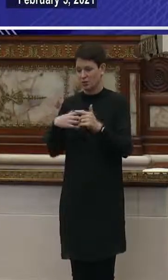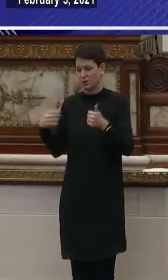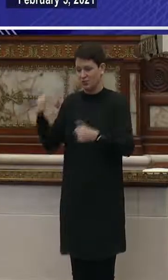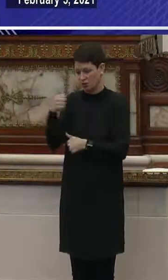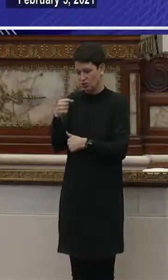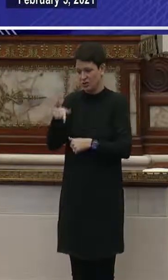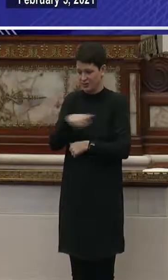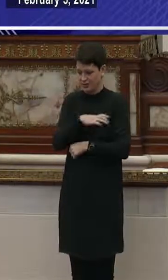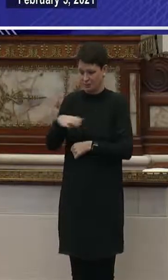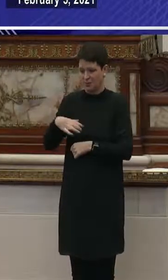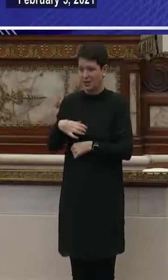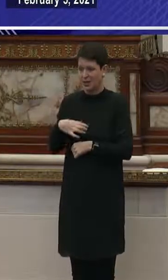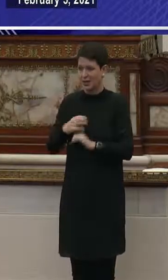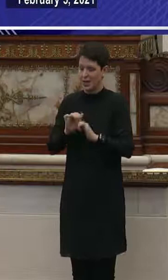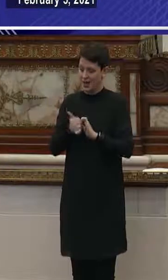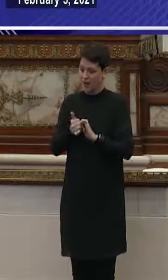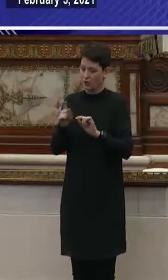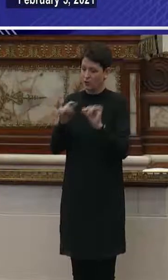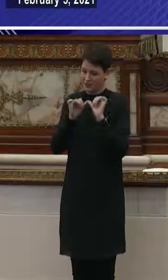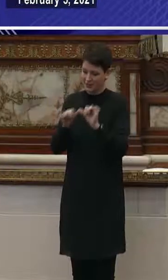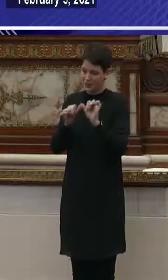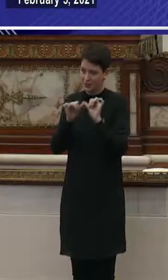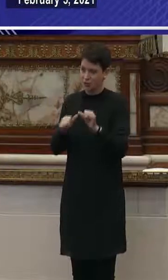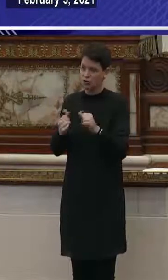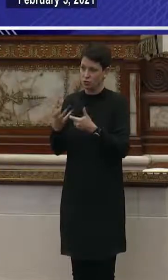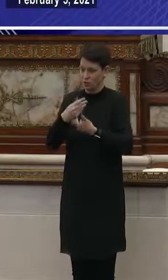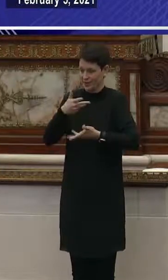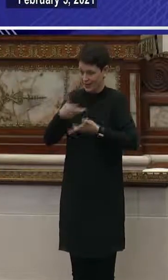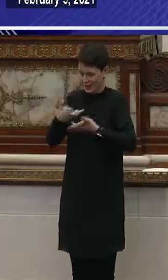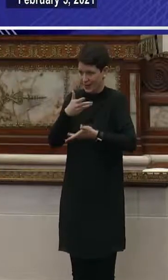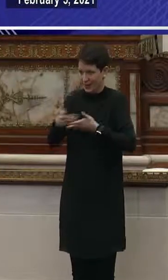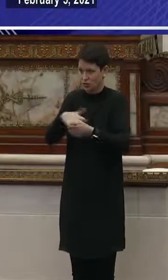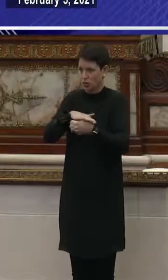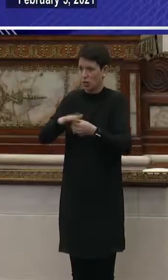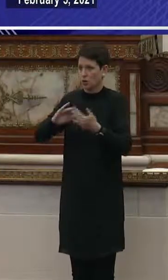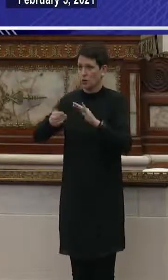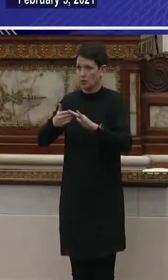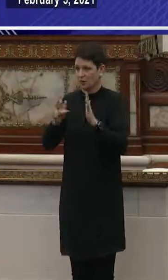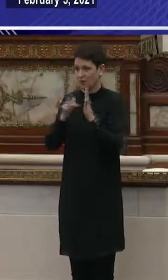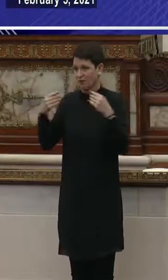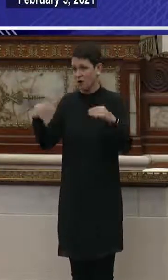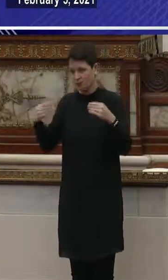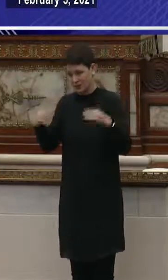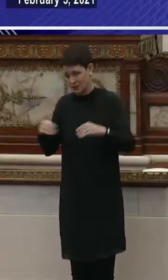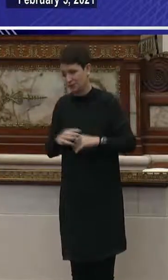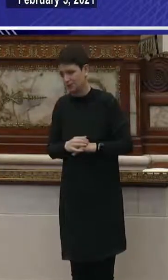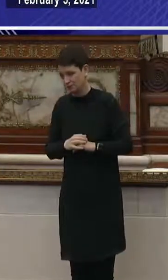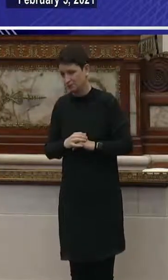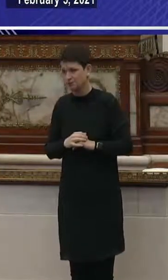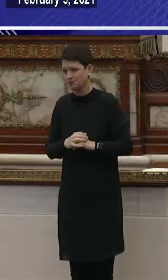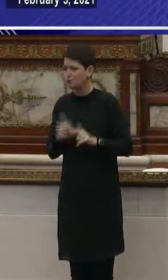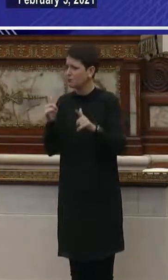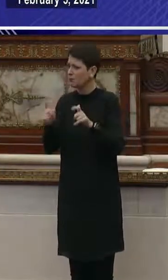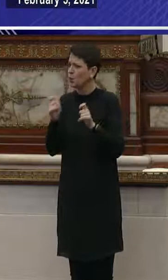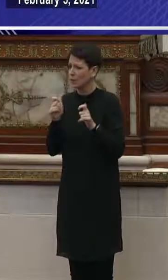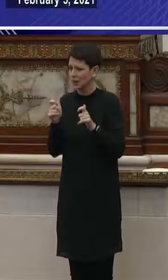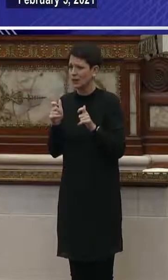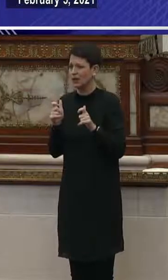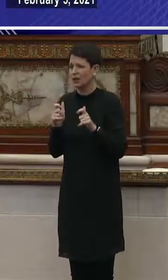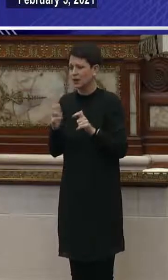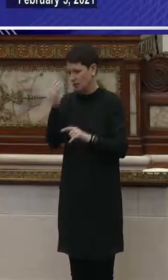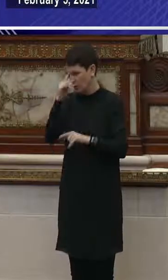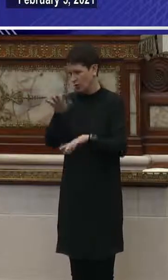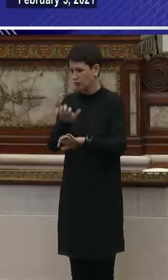and to this committee on how you will continue to engage the local community pharmacies. Quickly, I just wanted to know for